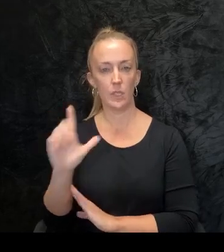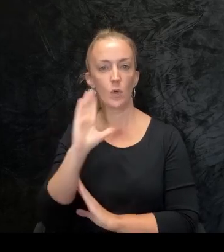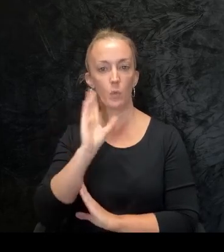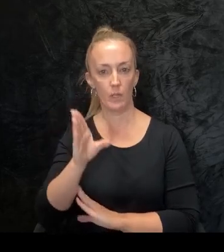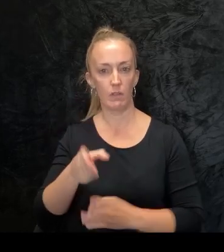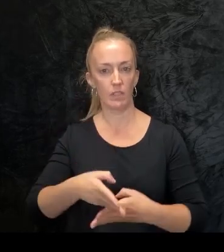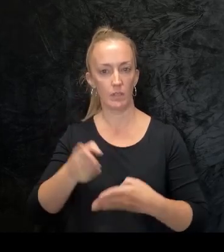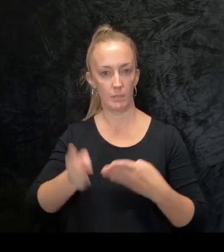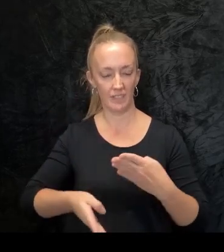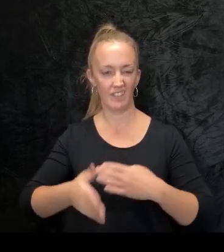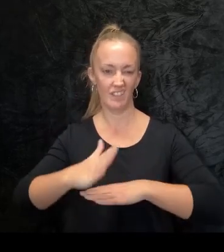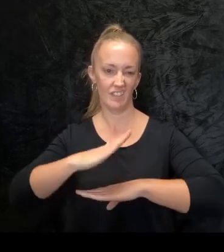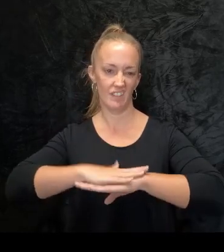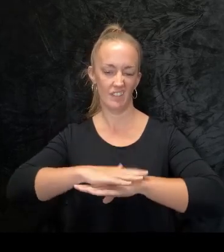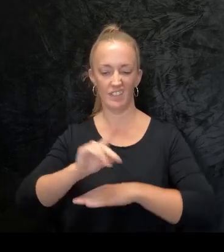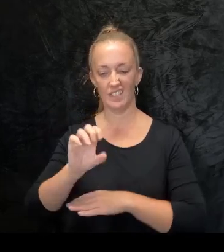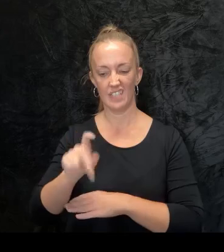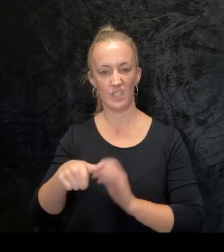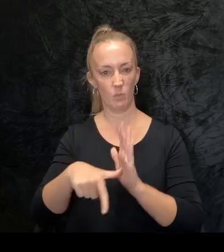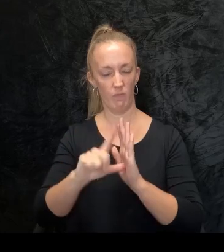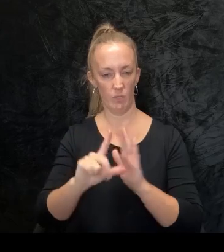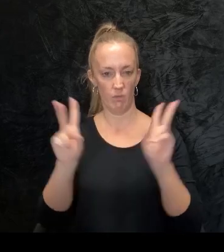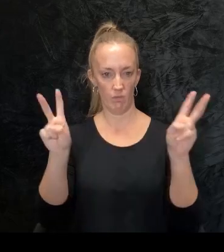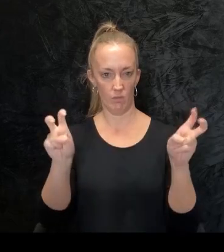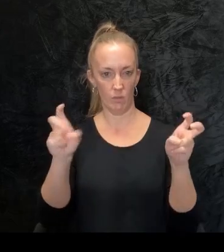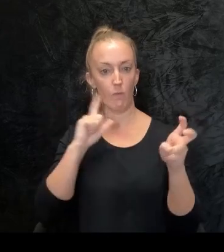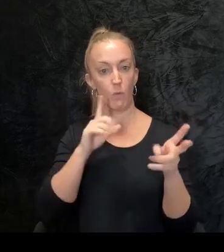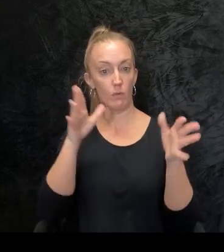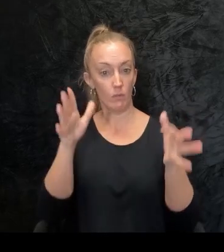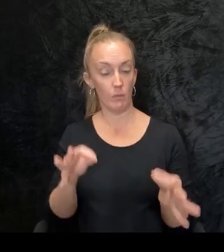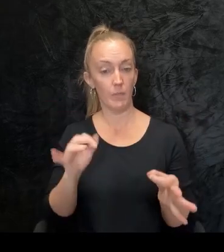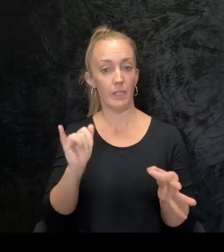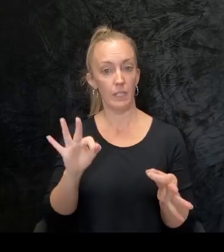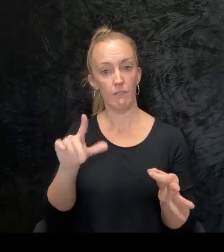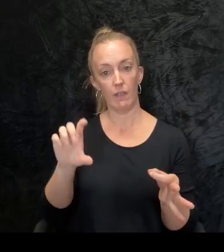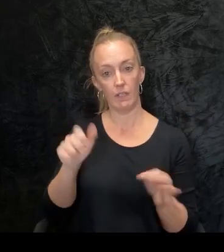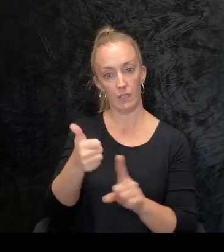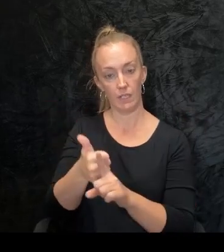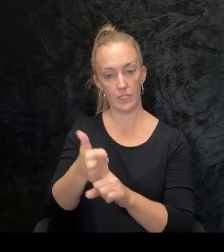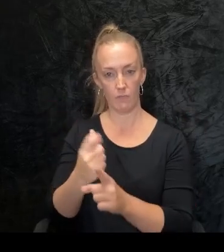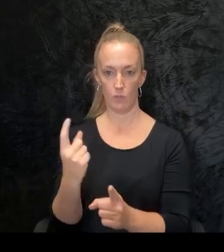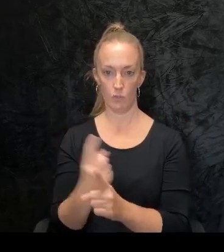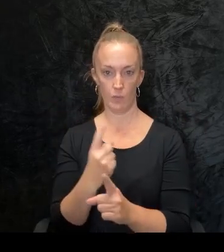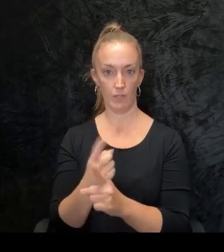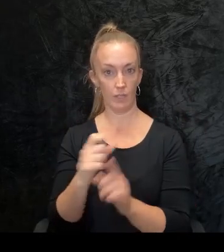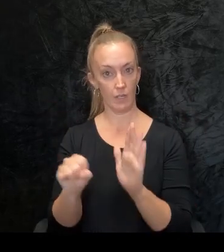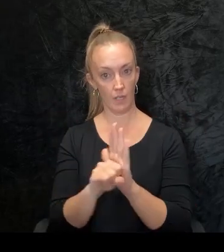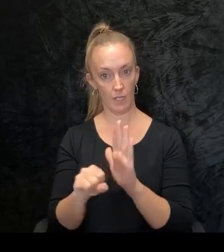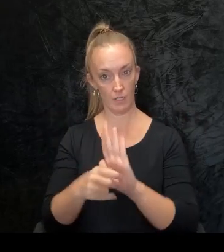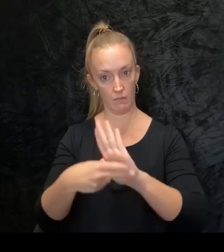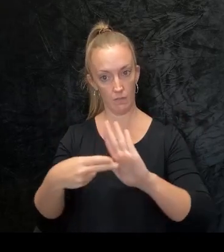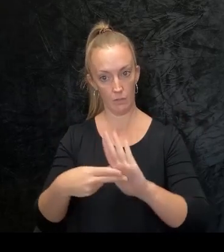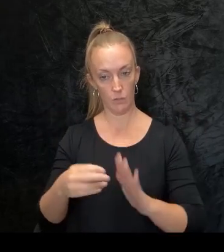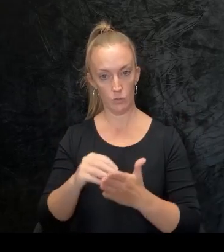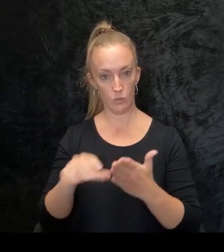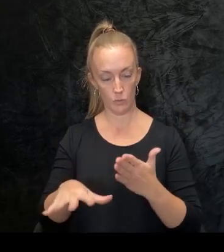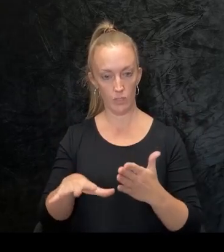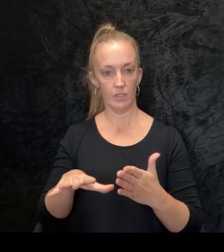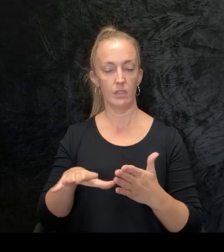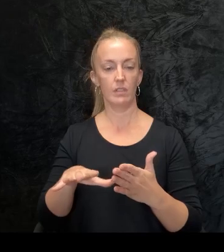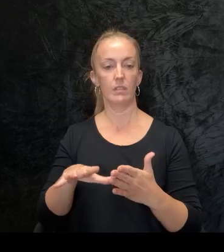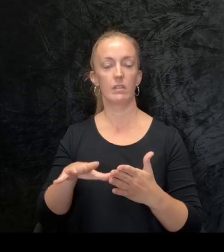complete a desk review to determine if the LEA is correctly identifying students in the